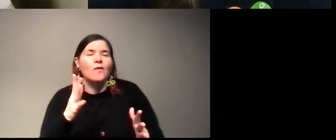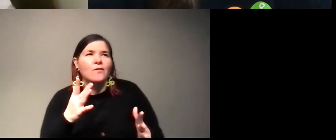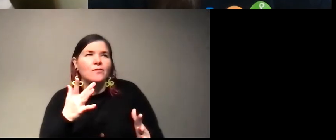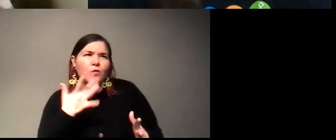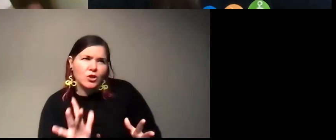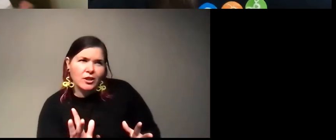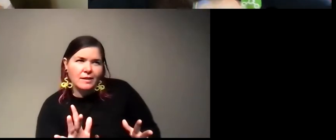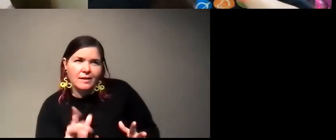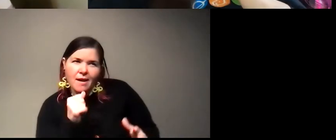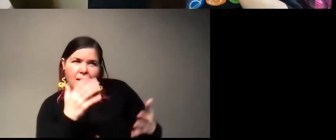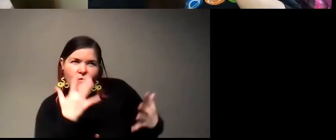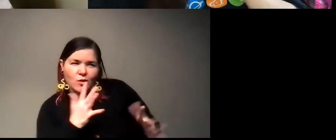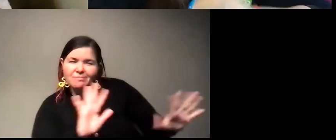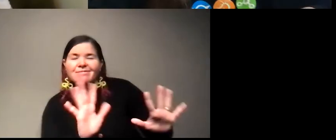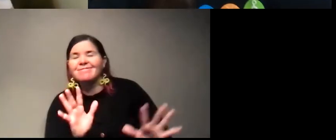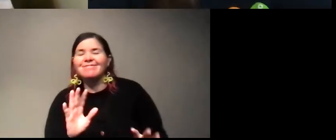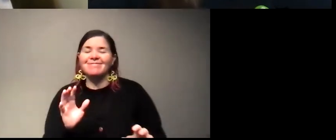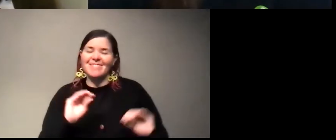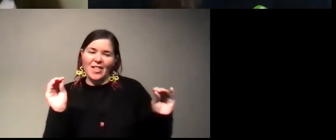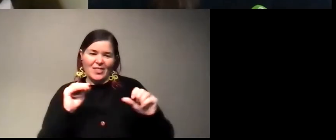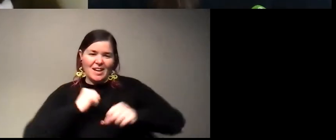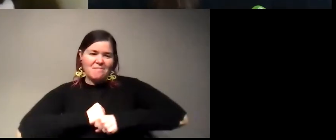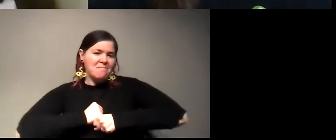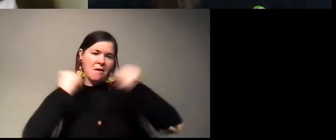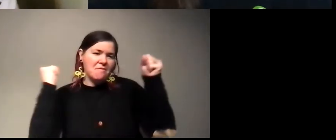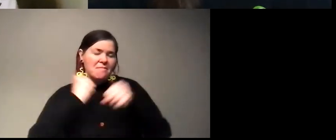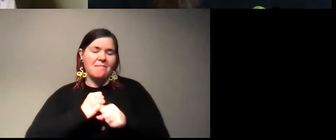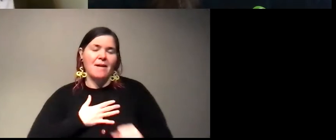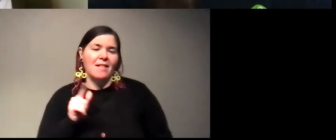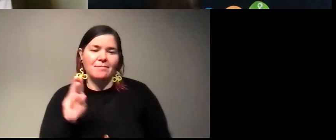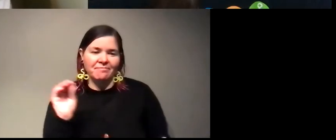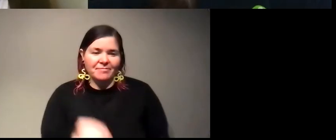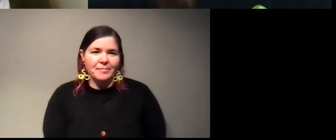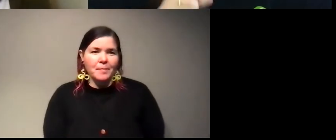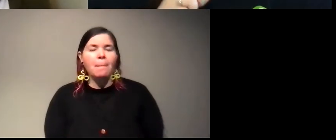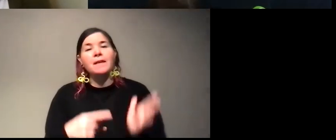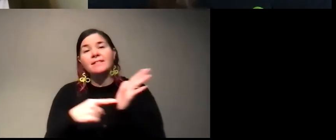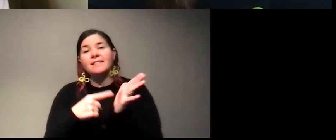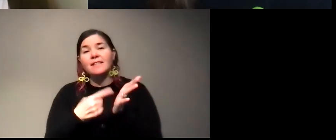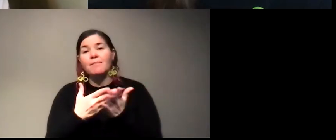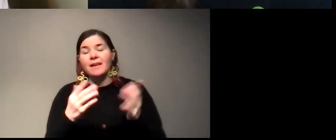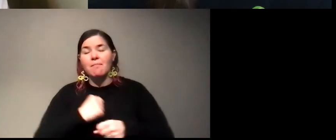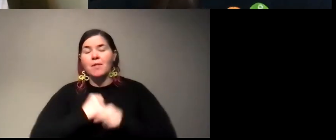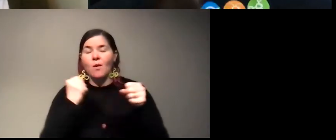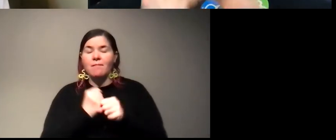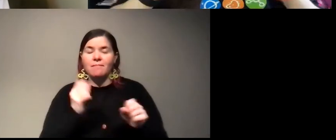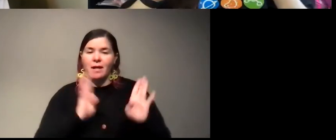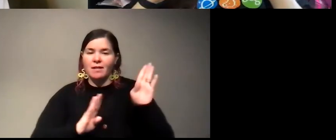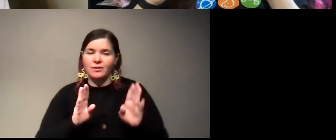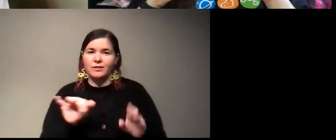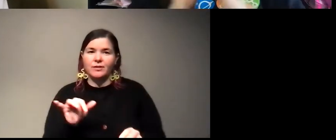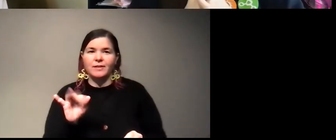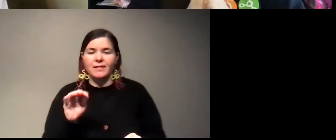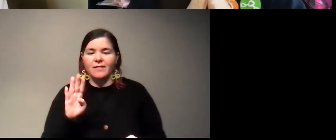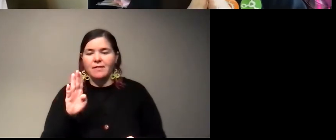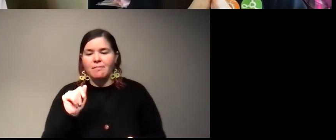no, nothing has blown up in my lab. Sometimes things blow up in biology too. Like if you have